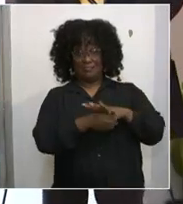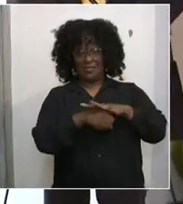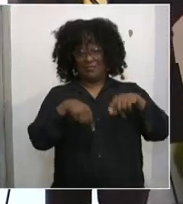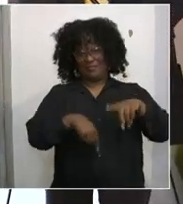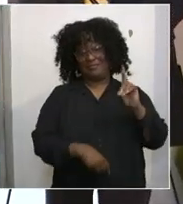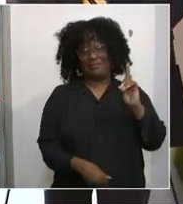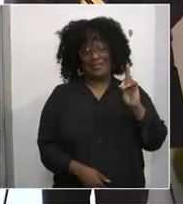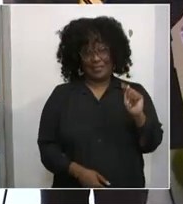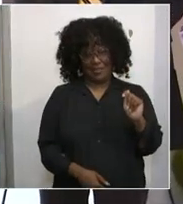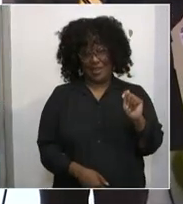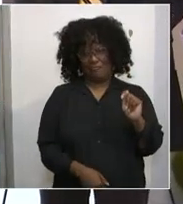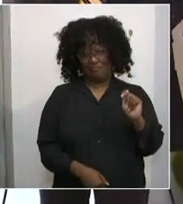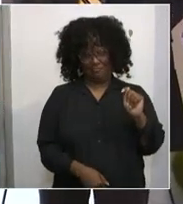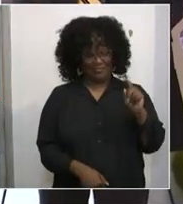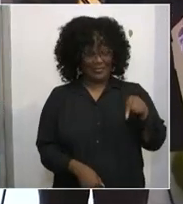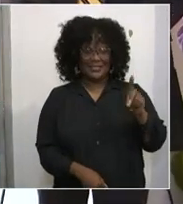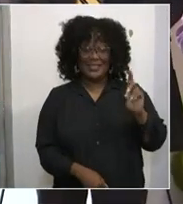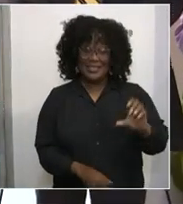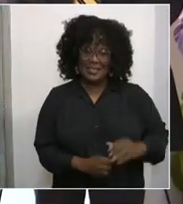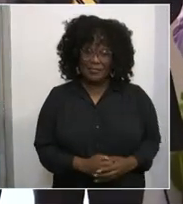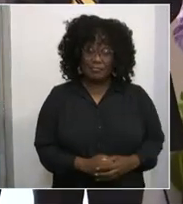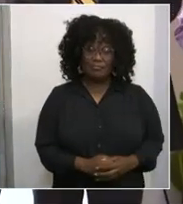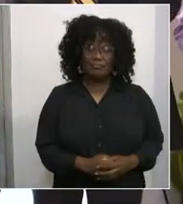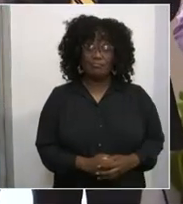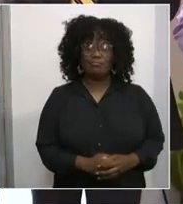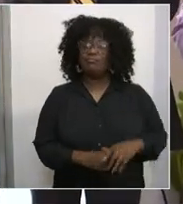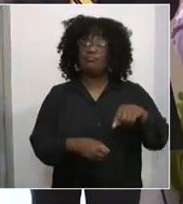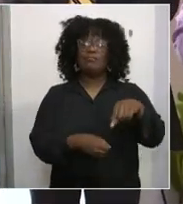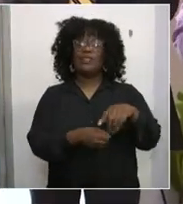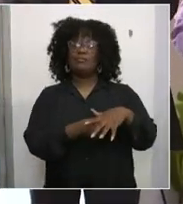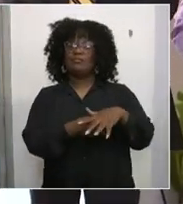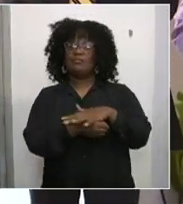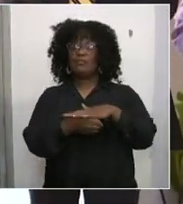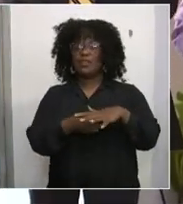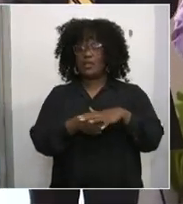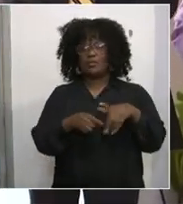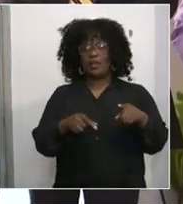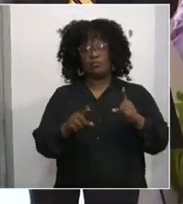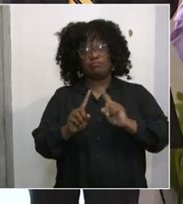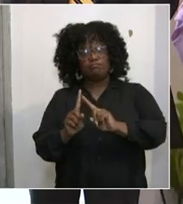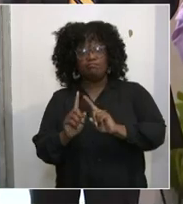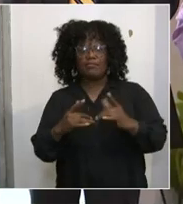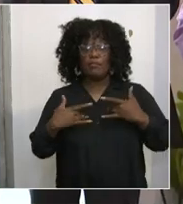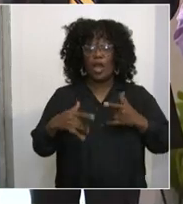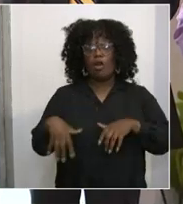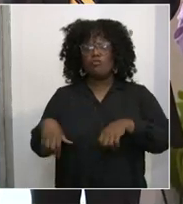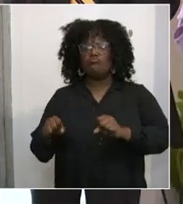of activations. So we are...